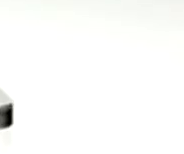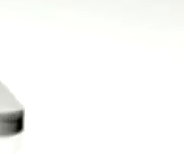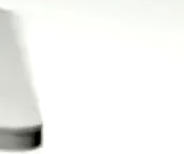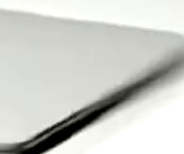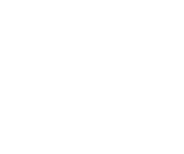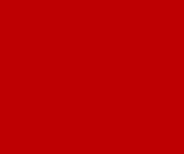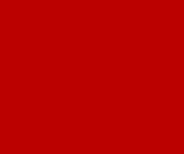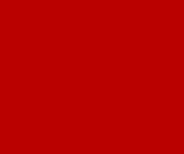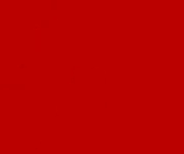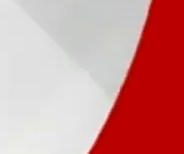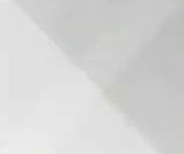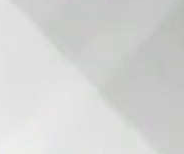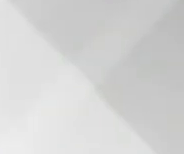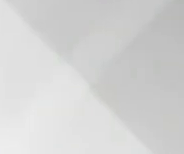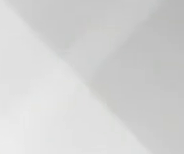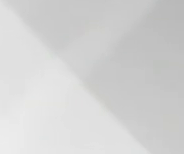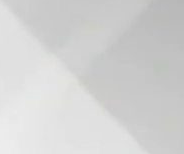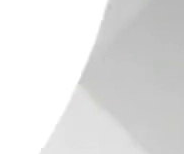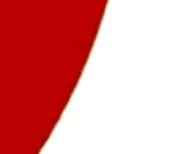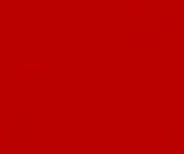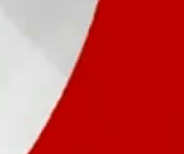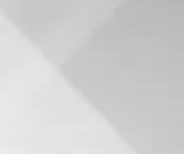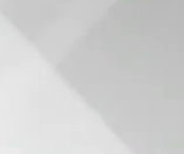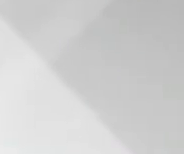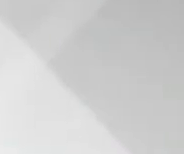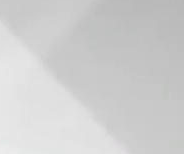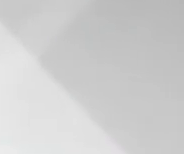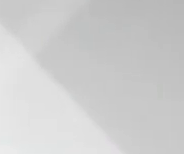news@kbc.co.ke or call